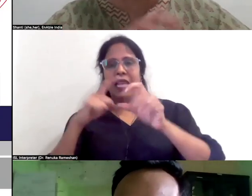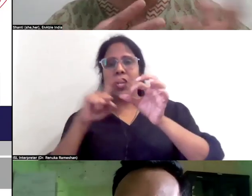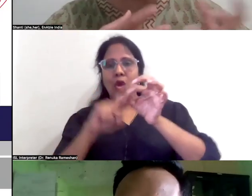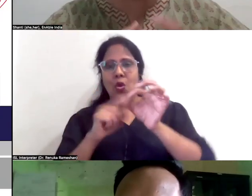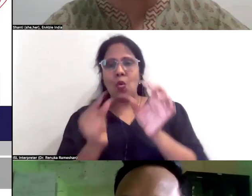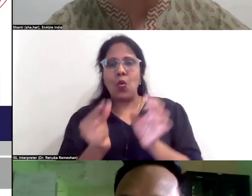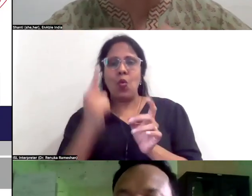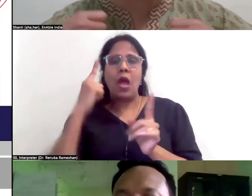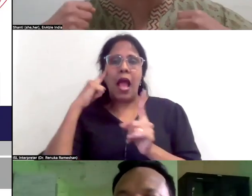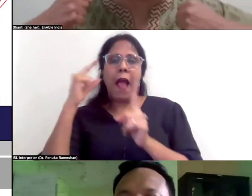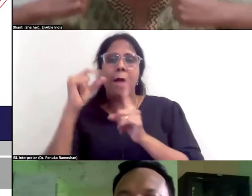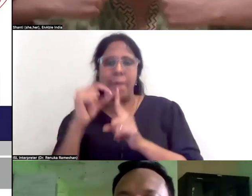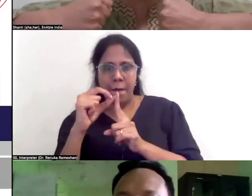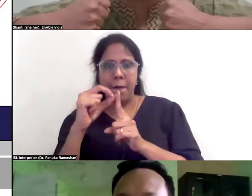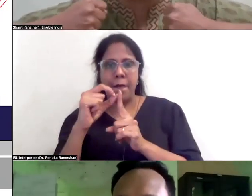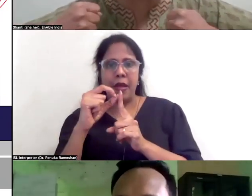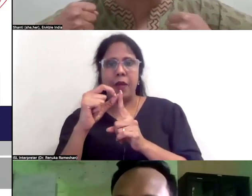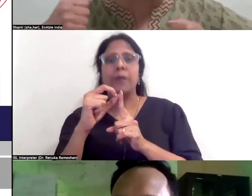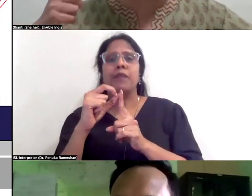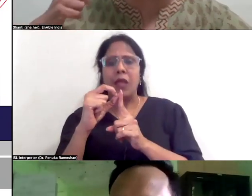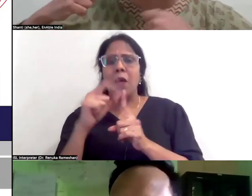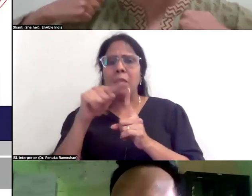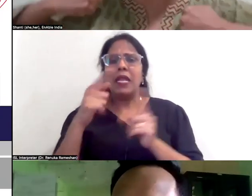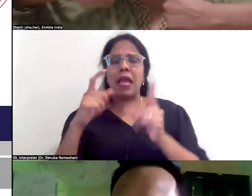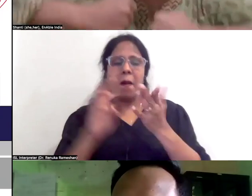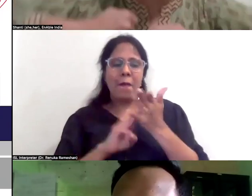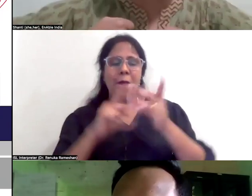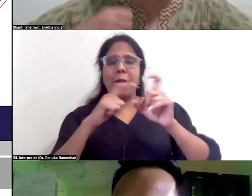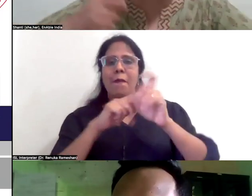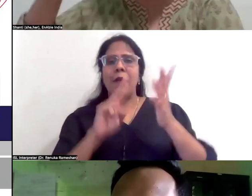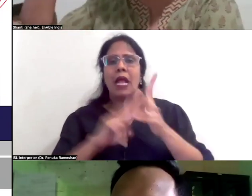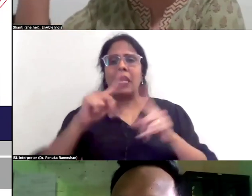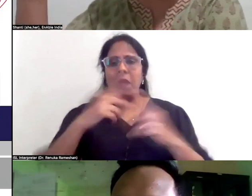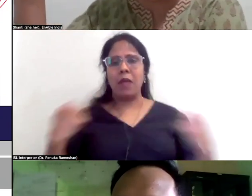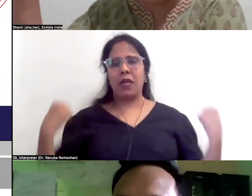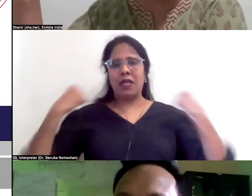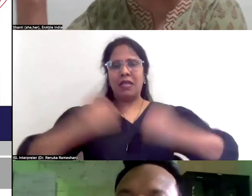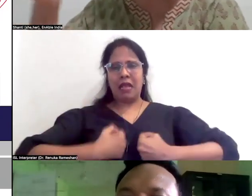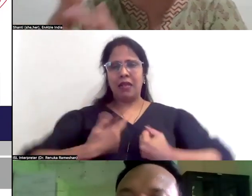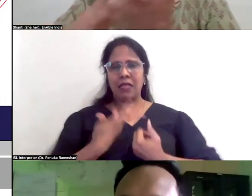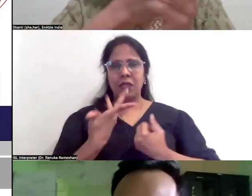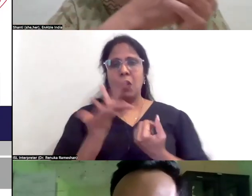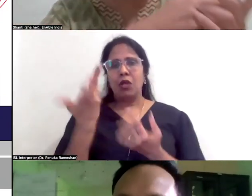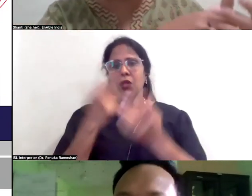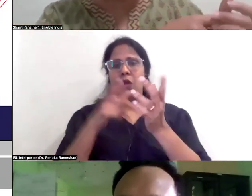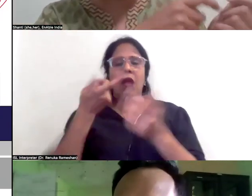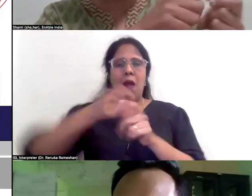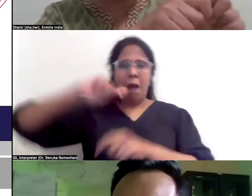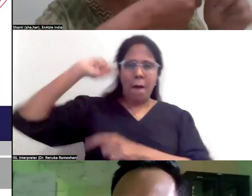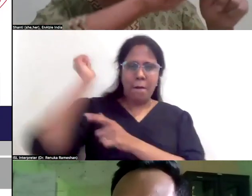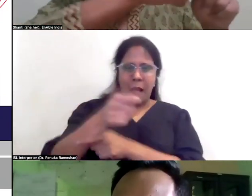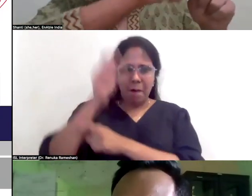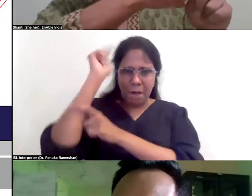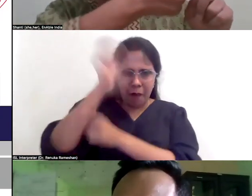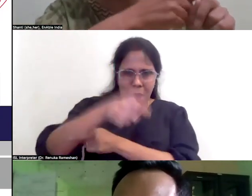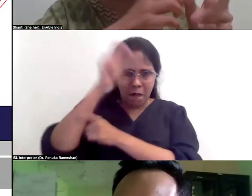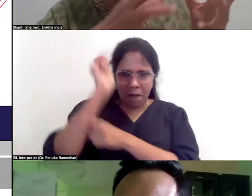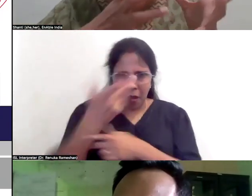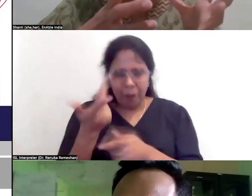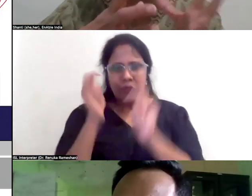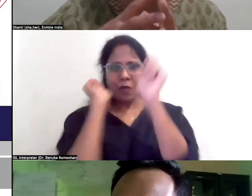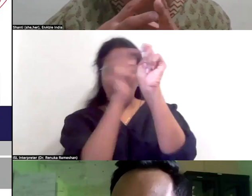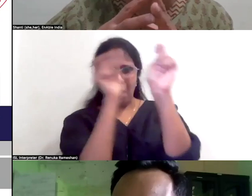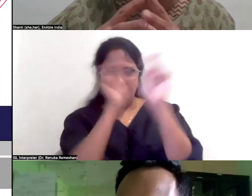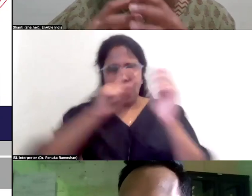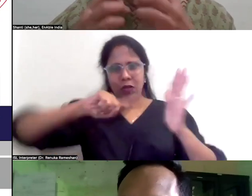meetings, our content meetings, right? Equipment is what? Like, it could be a life jacket. It could be a hammer. It could be, a